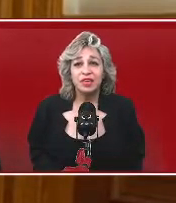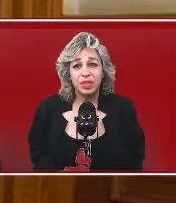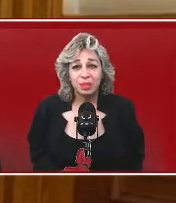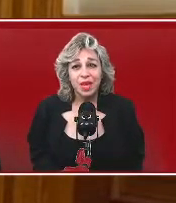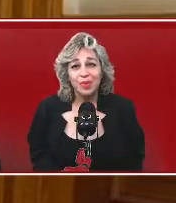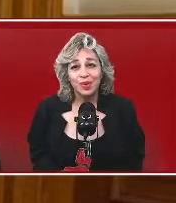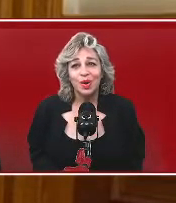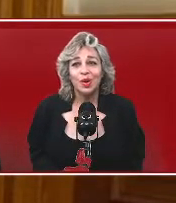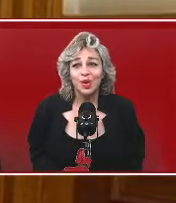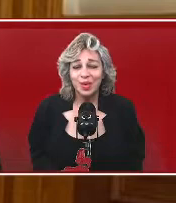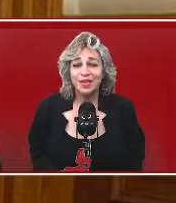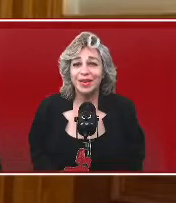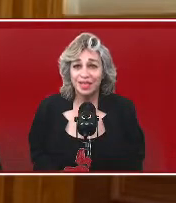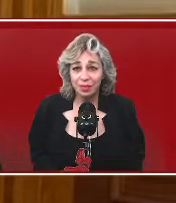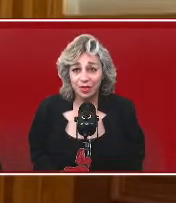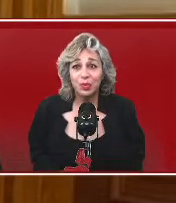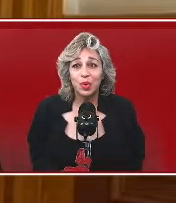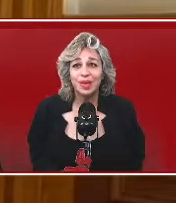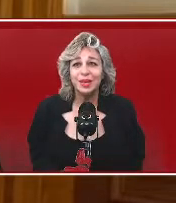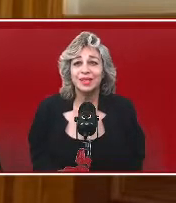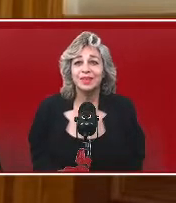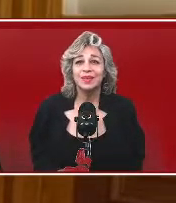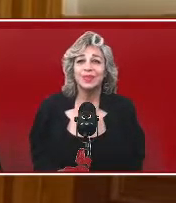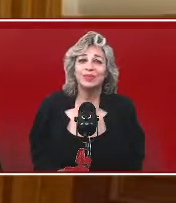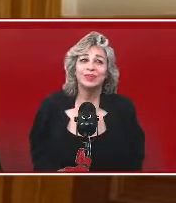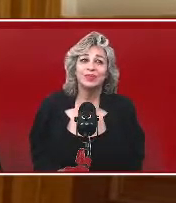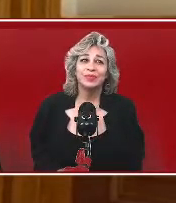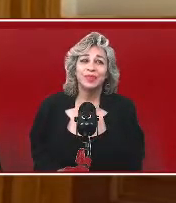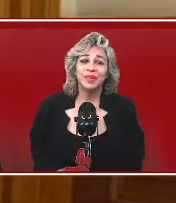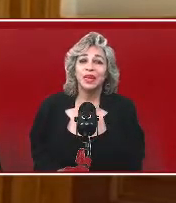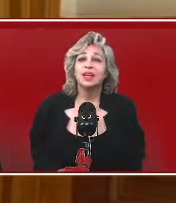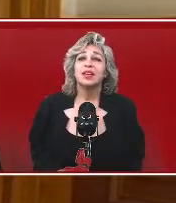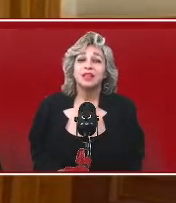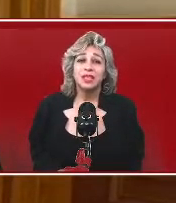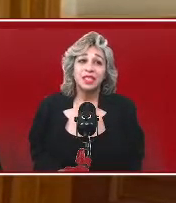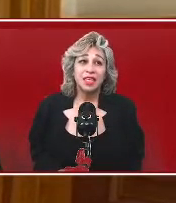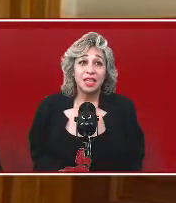60% of the people are going to get some support. de los hogares